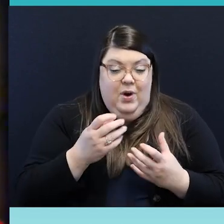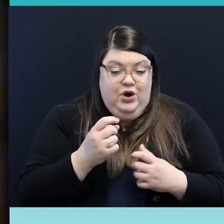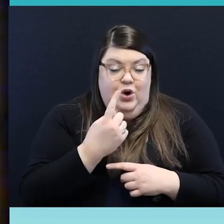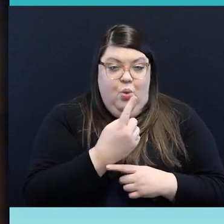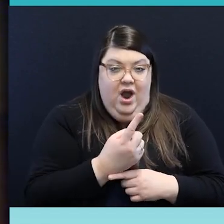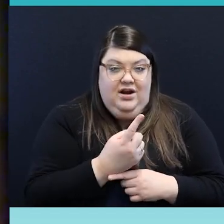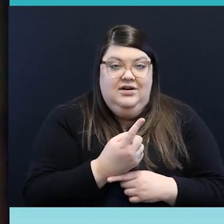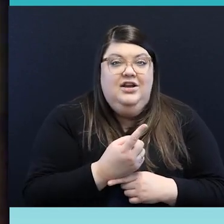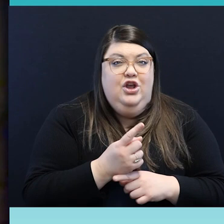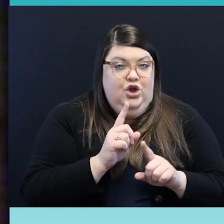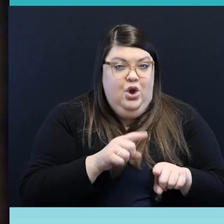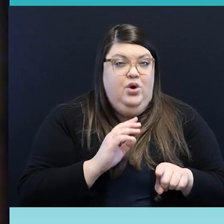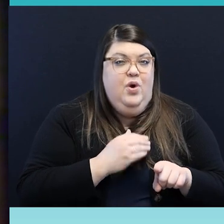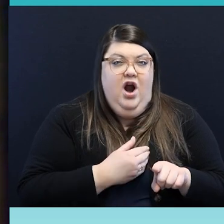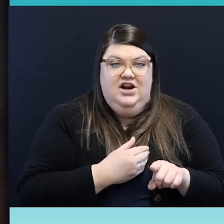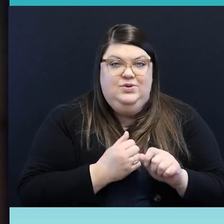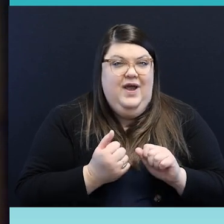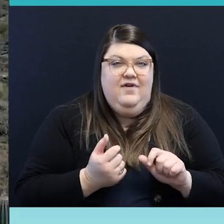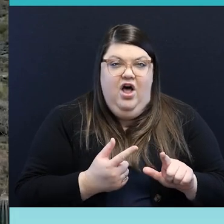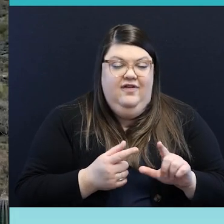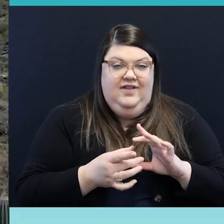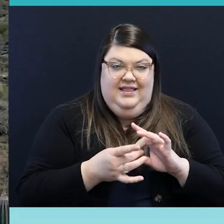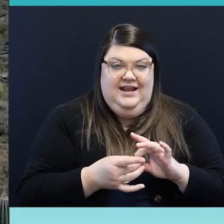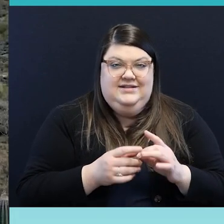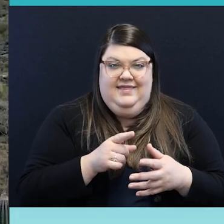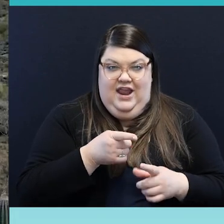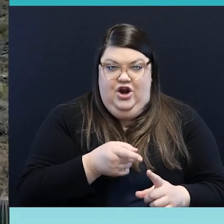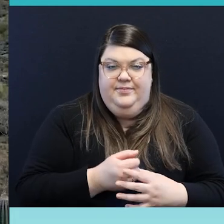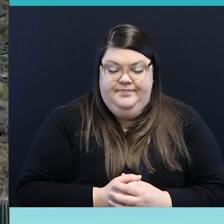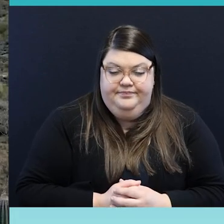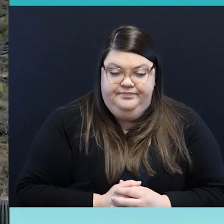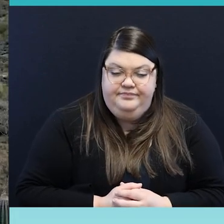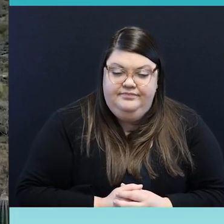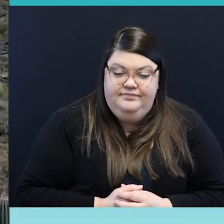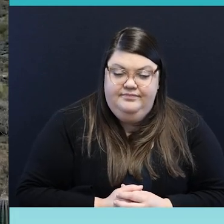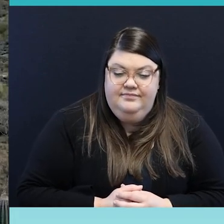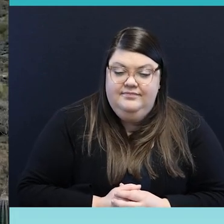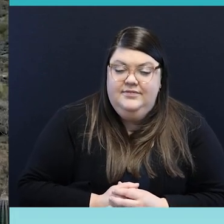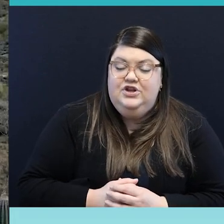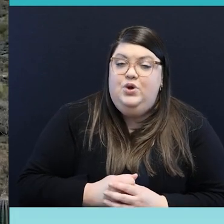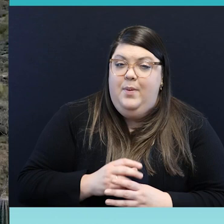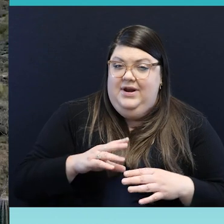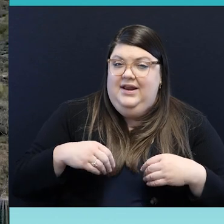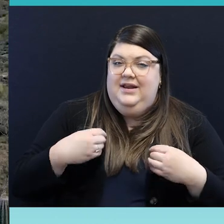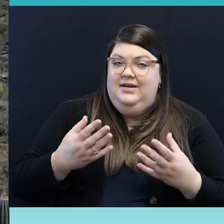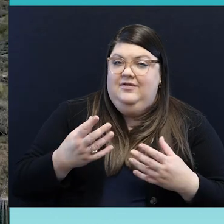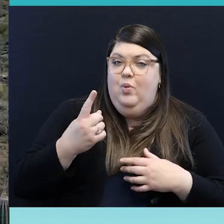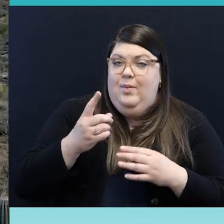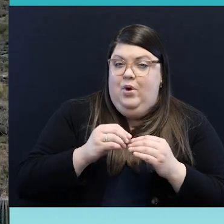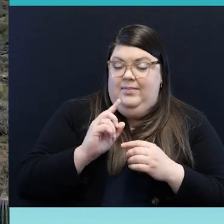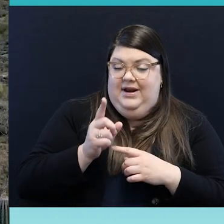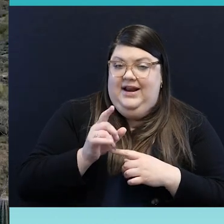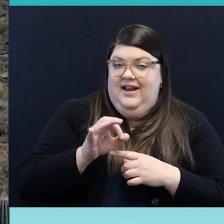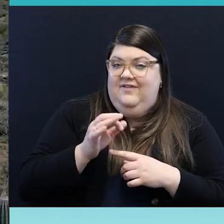have all of these links there. So if anybody, I'm going to give it one more minute to, if anybody has a